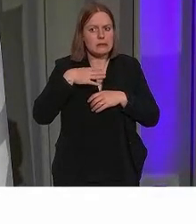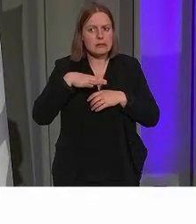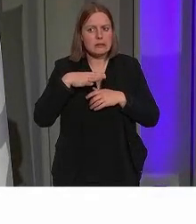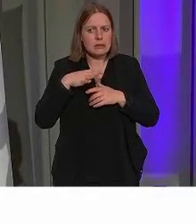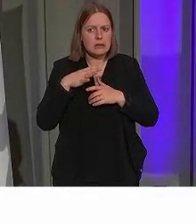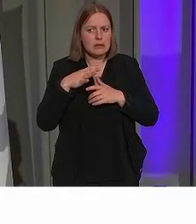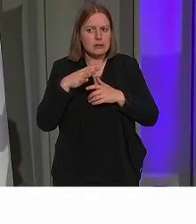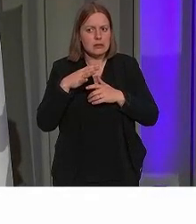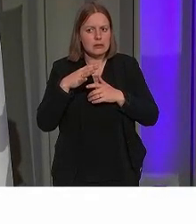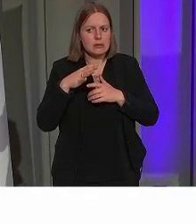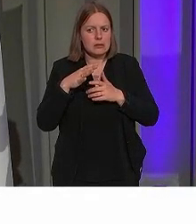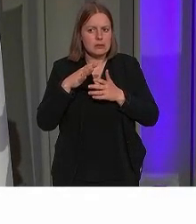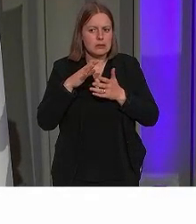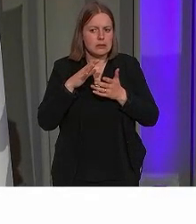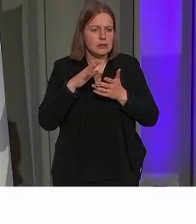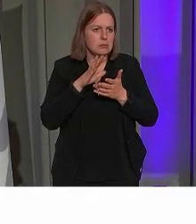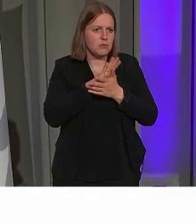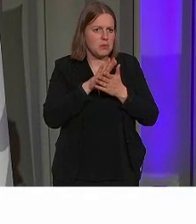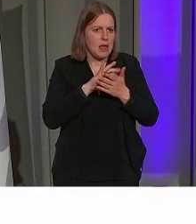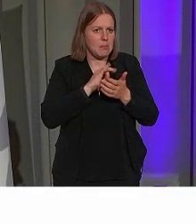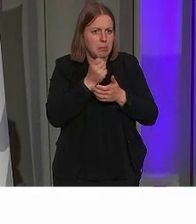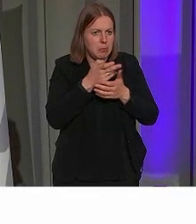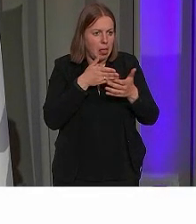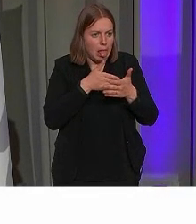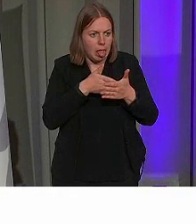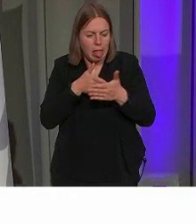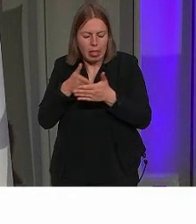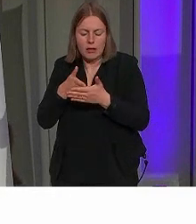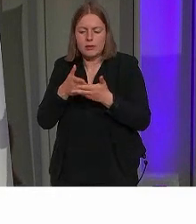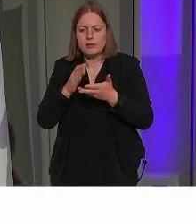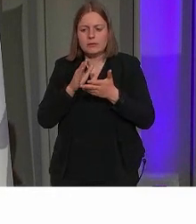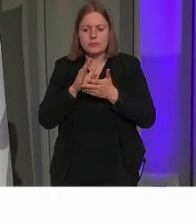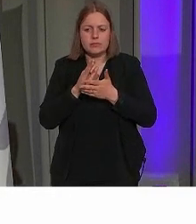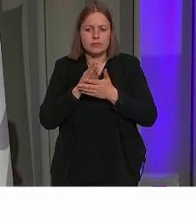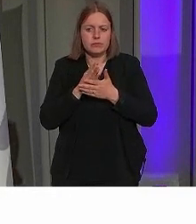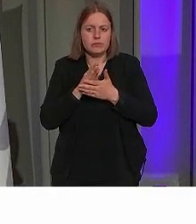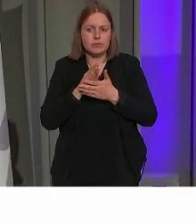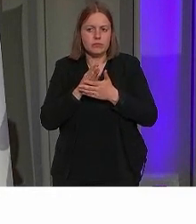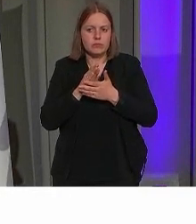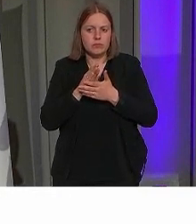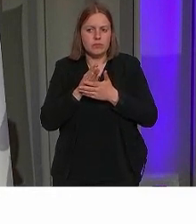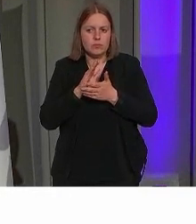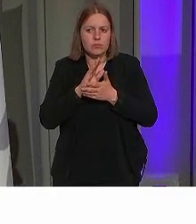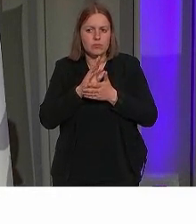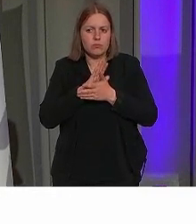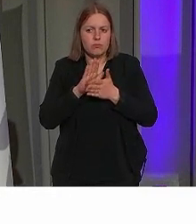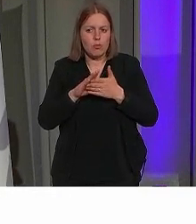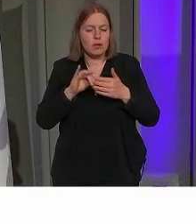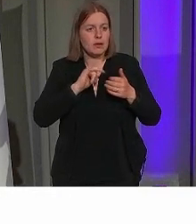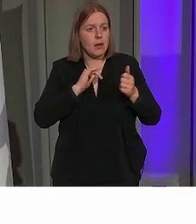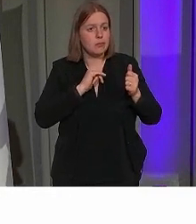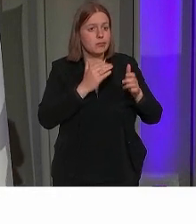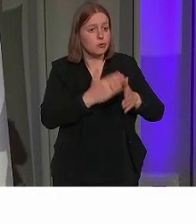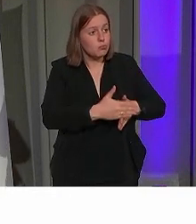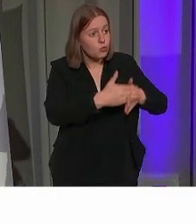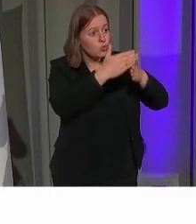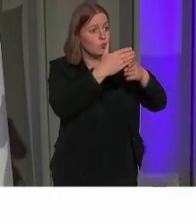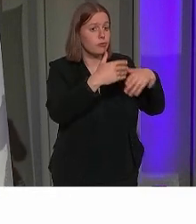excavated elements, for instance, some parts of the wall or some houses,